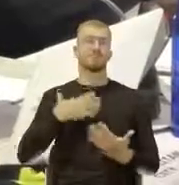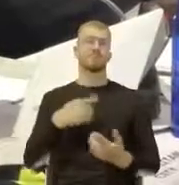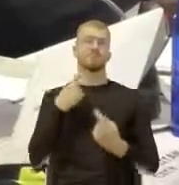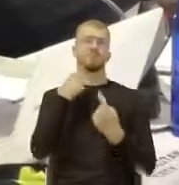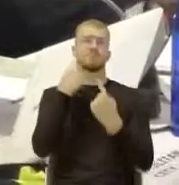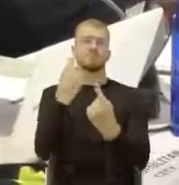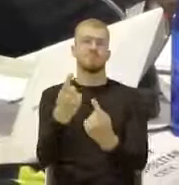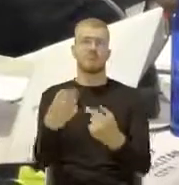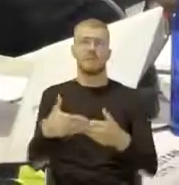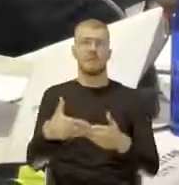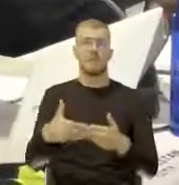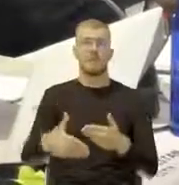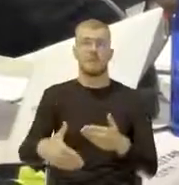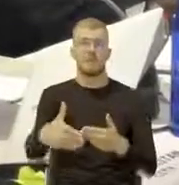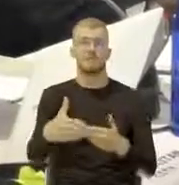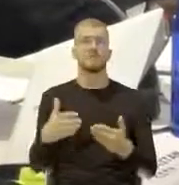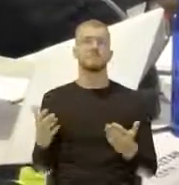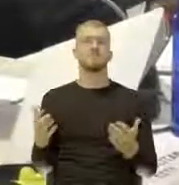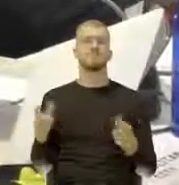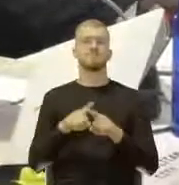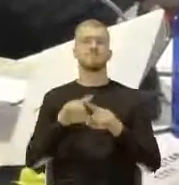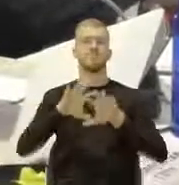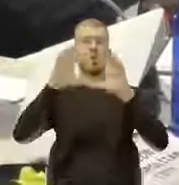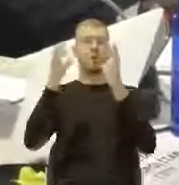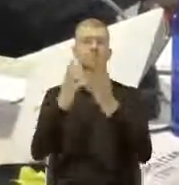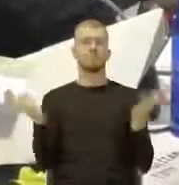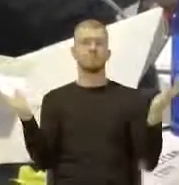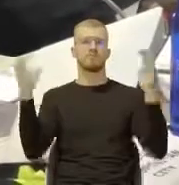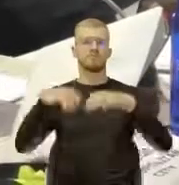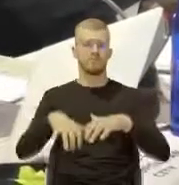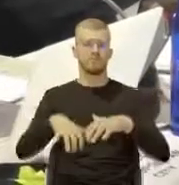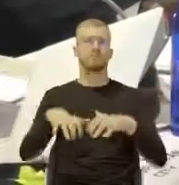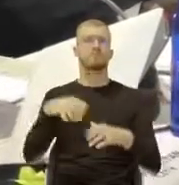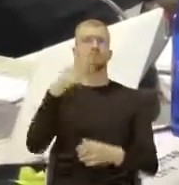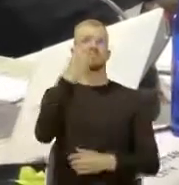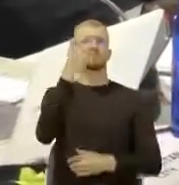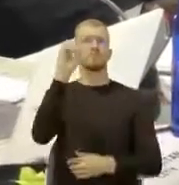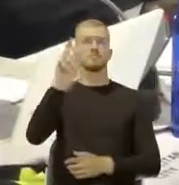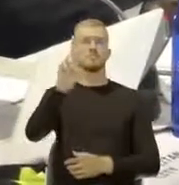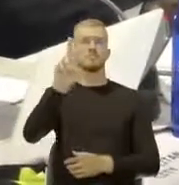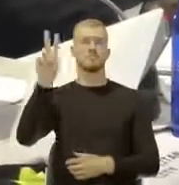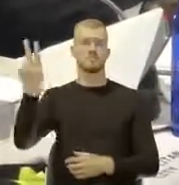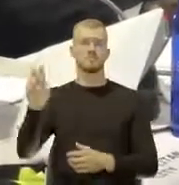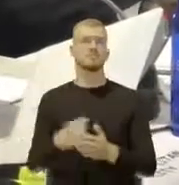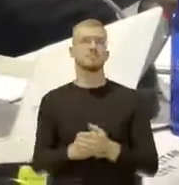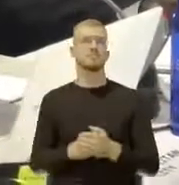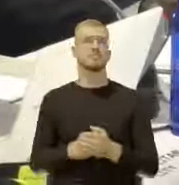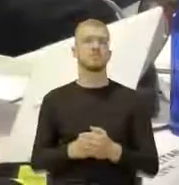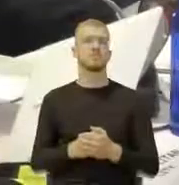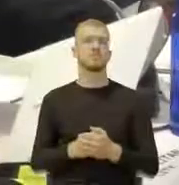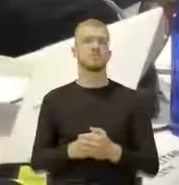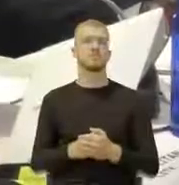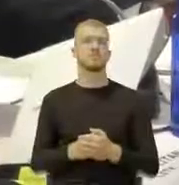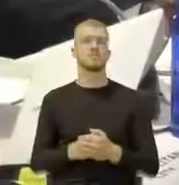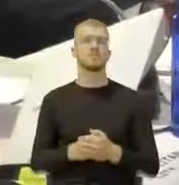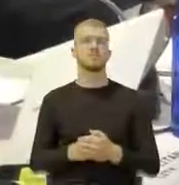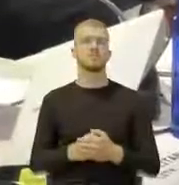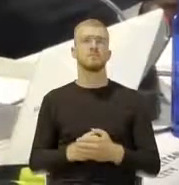2022, which will be held in my city, Daejeon, from 10 to 14th October.